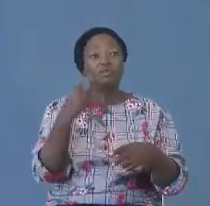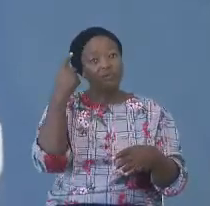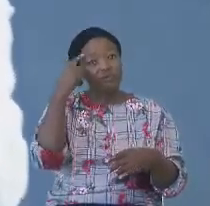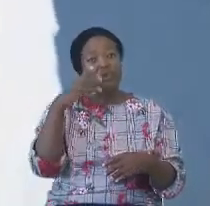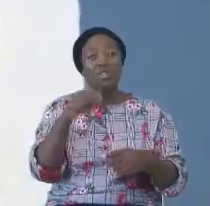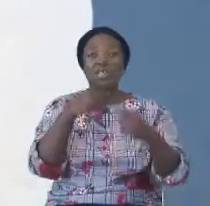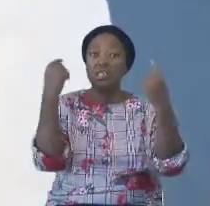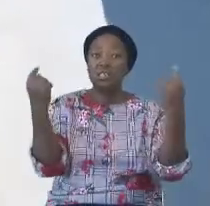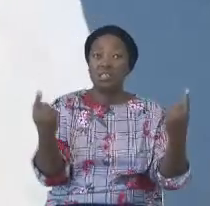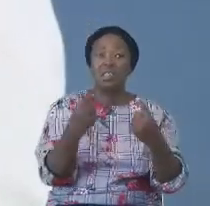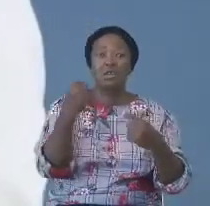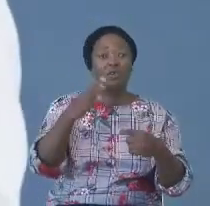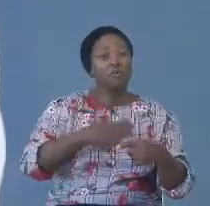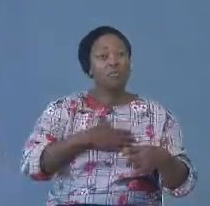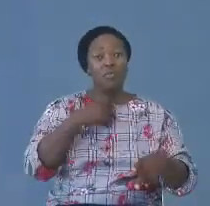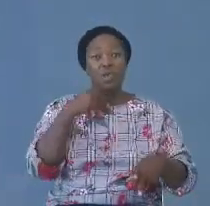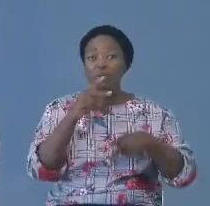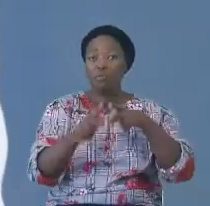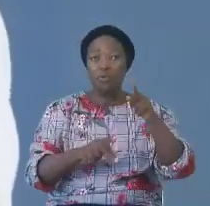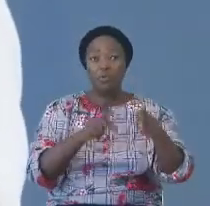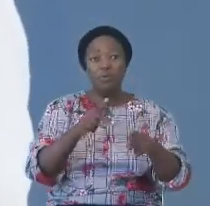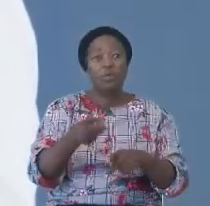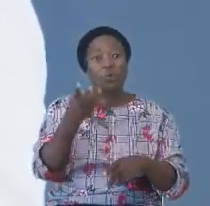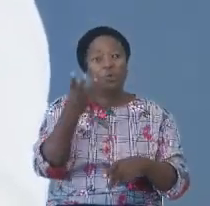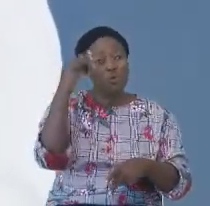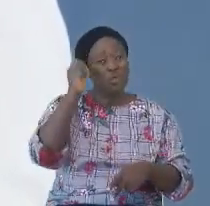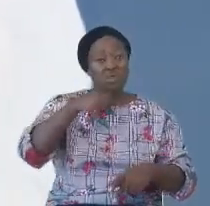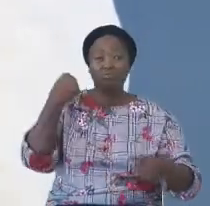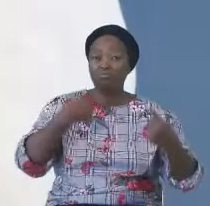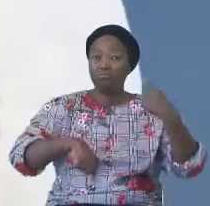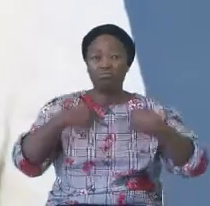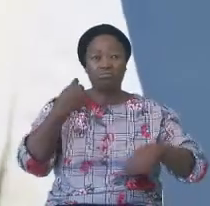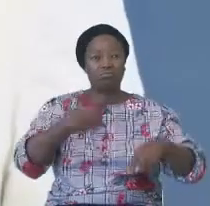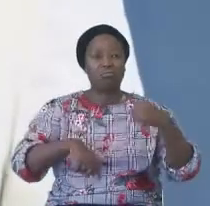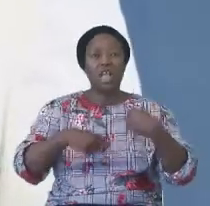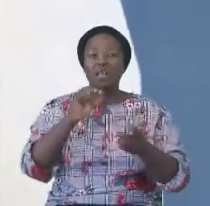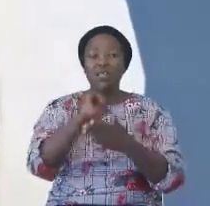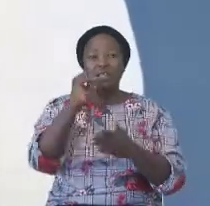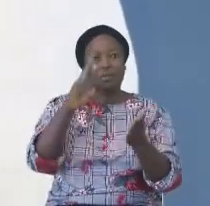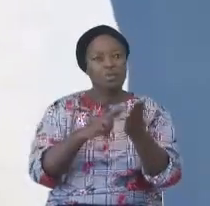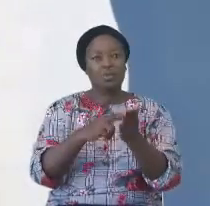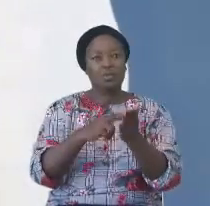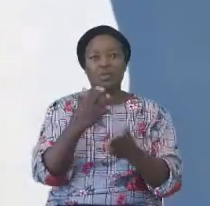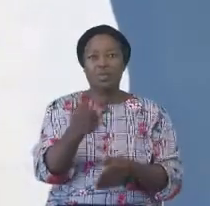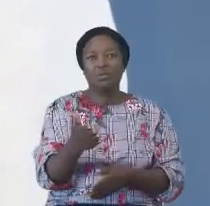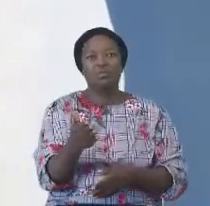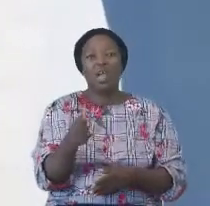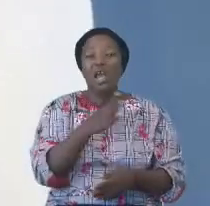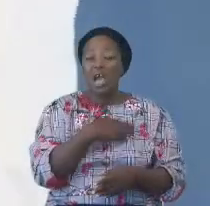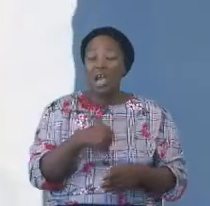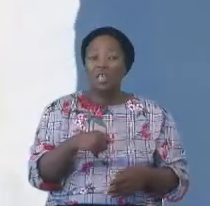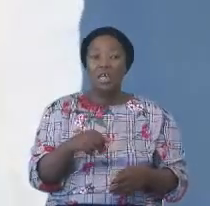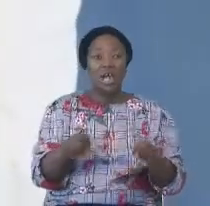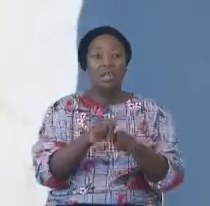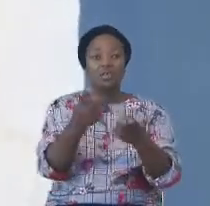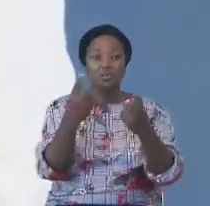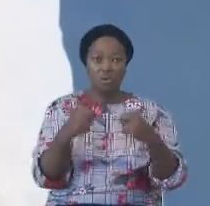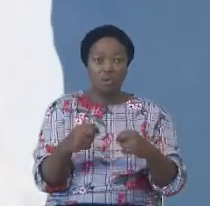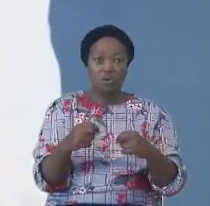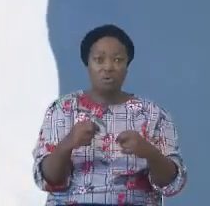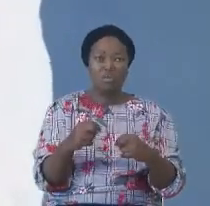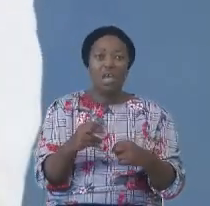living. Look at this. For the transgression of my people was he stricken. That's